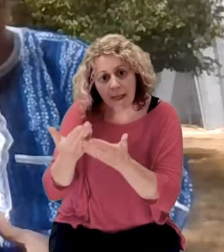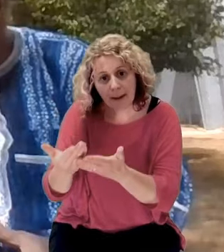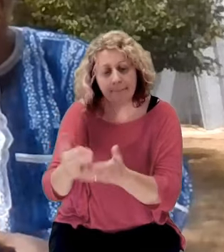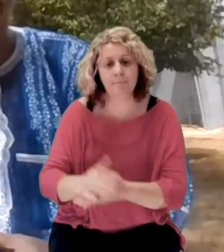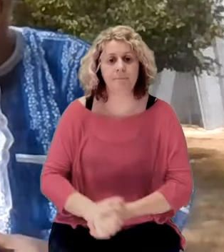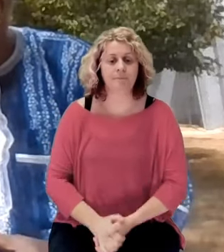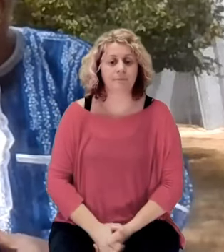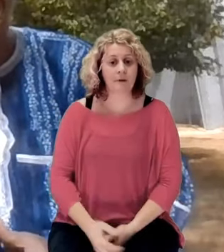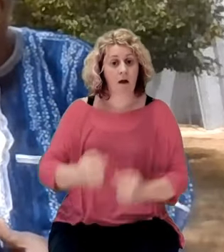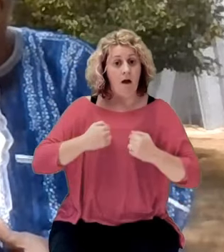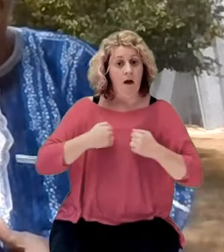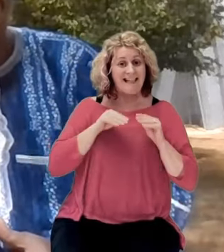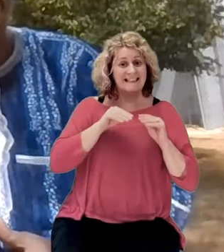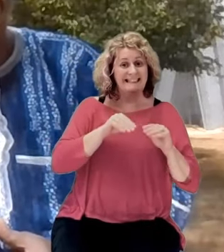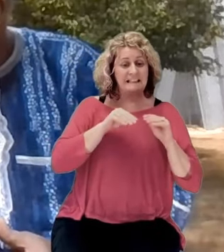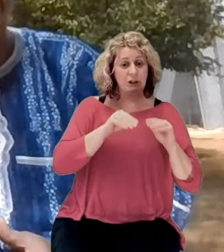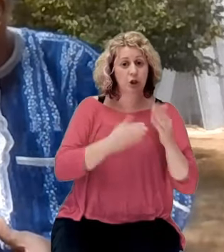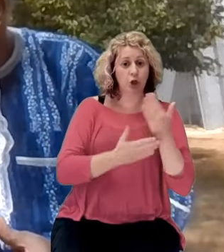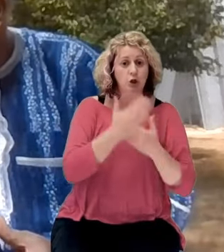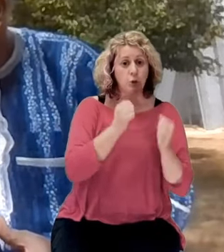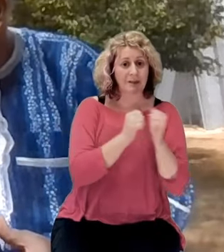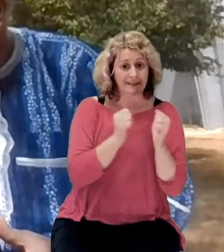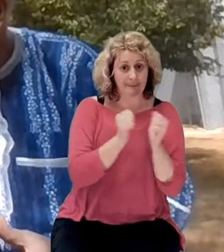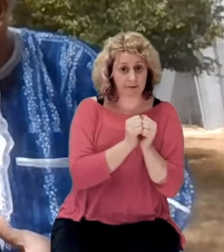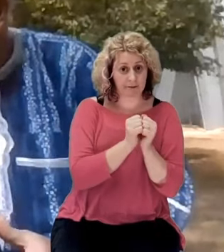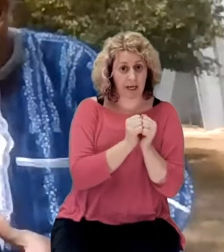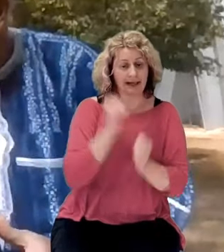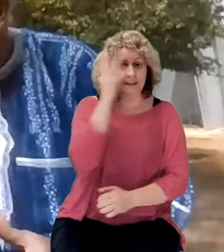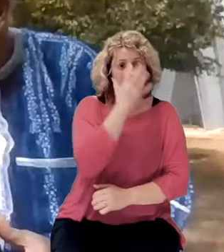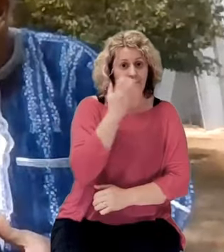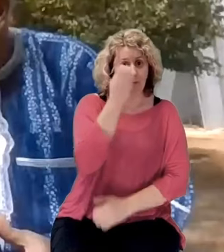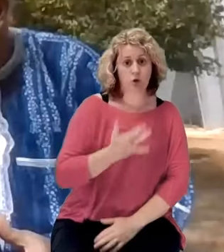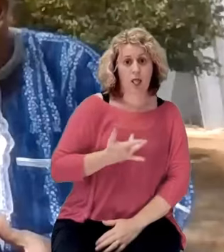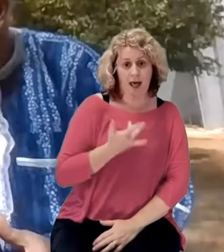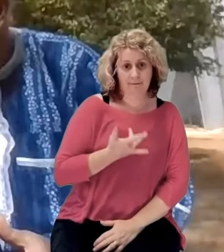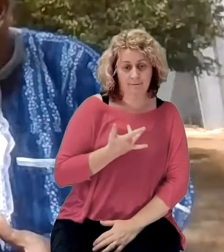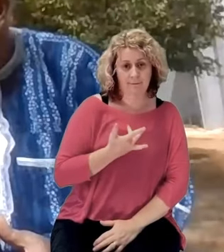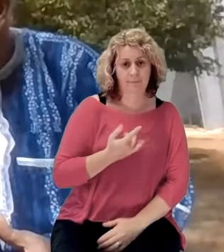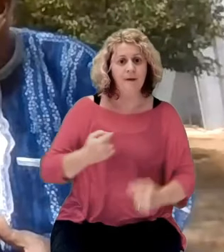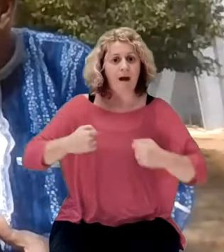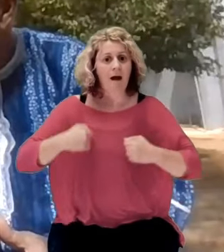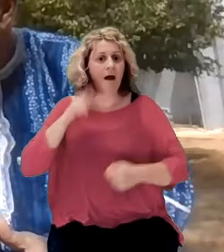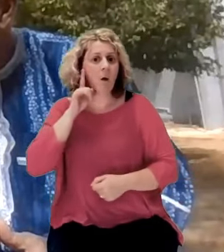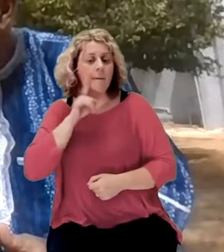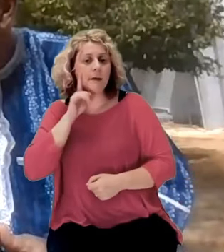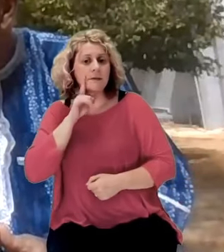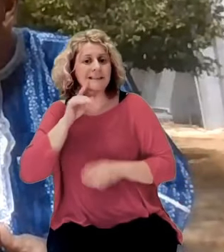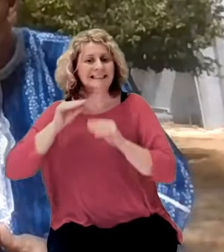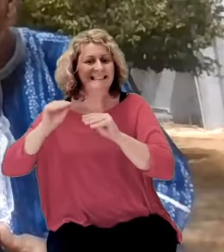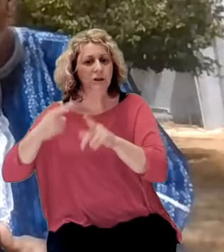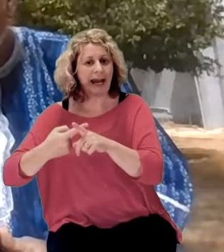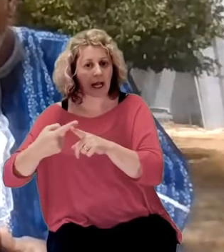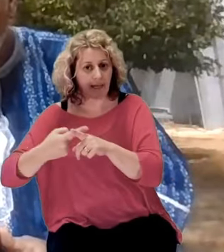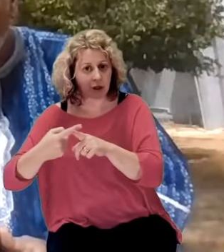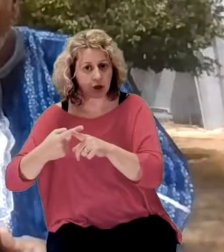college. And I teach English, and both of us are involved in Hausa translation.